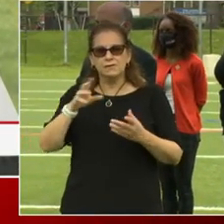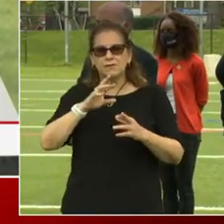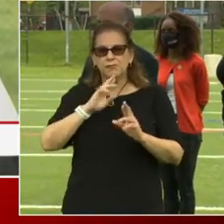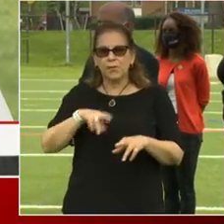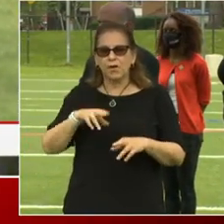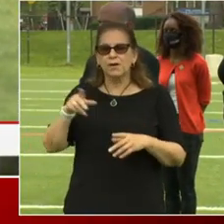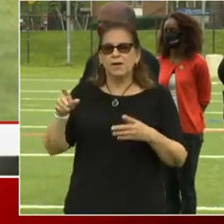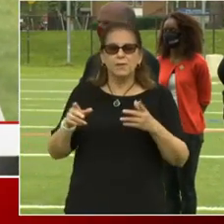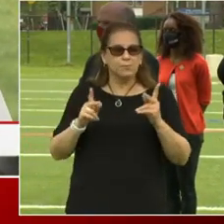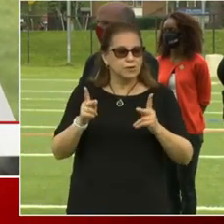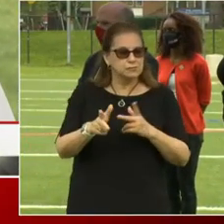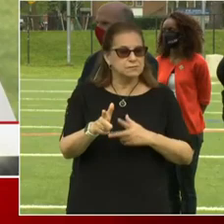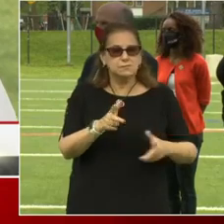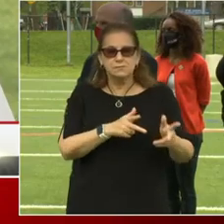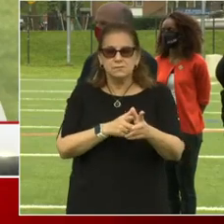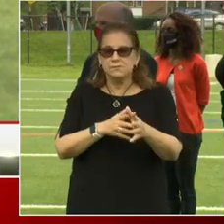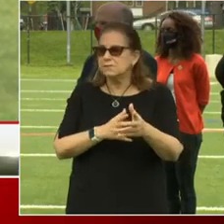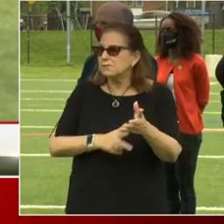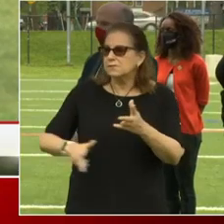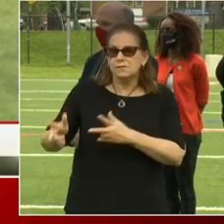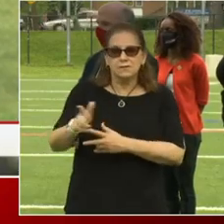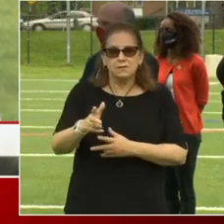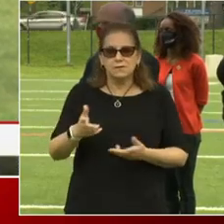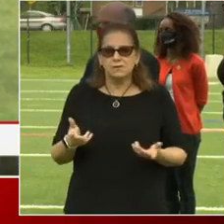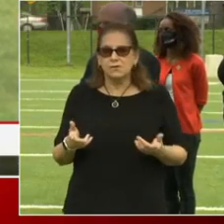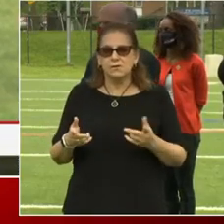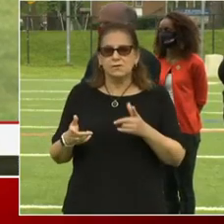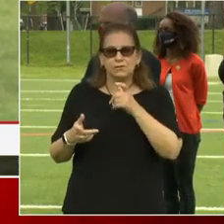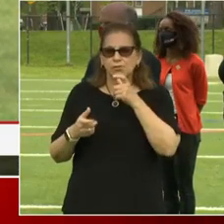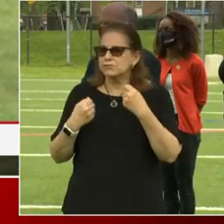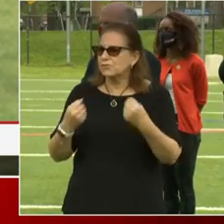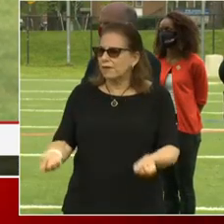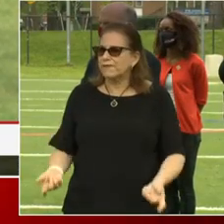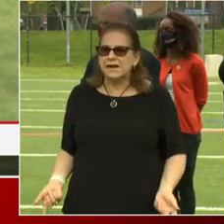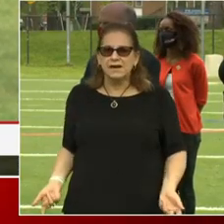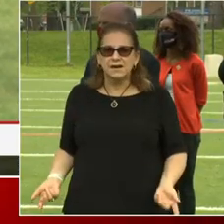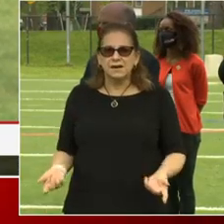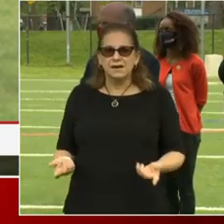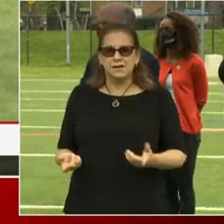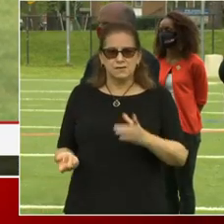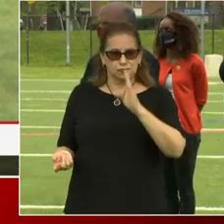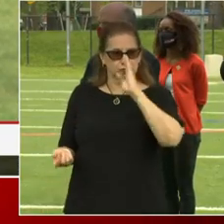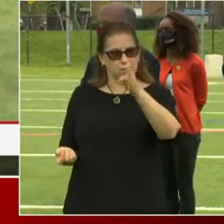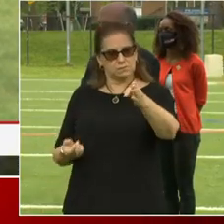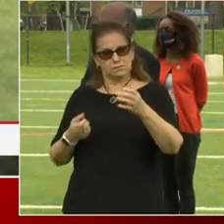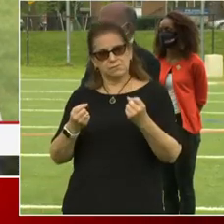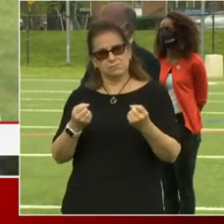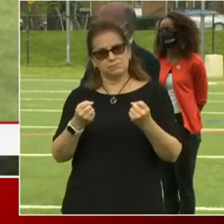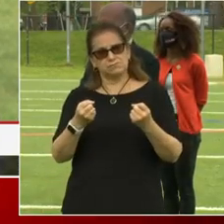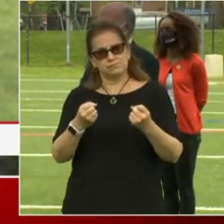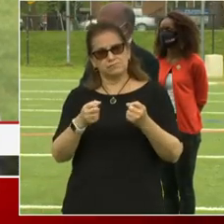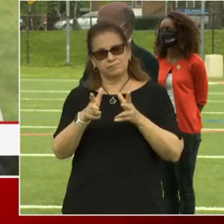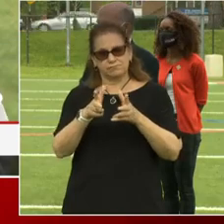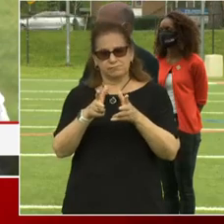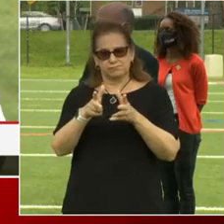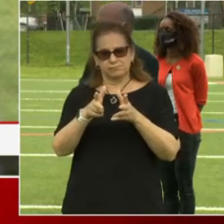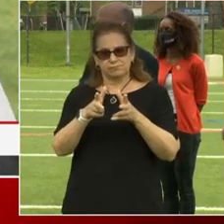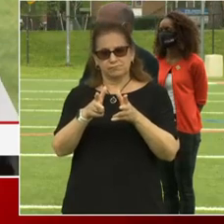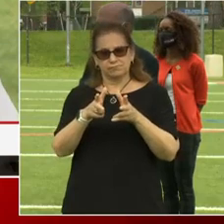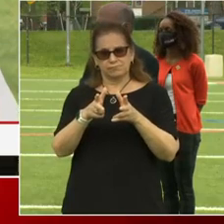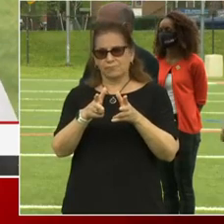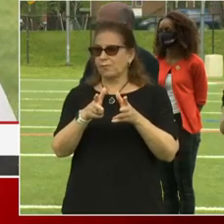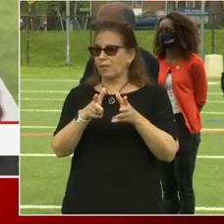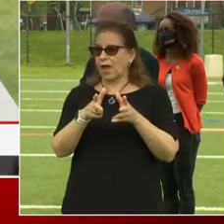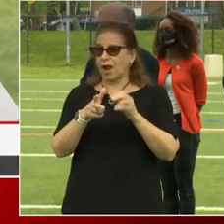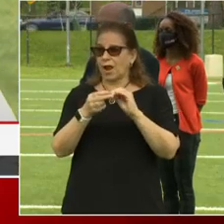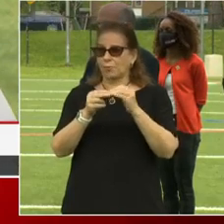front of the car was car number 2. No, he was the one that was driving, the car that was driving straight. That So car number 2 would have been the other one that turned